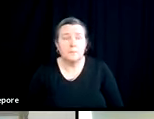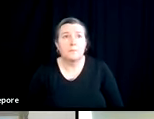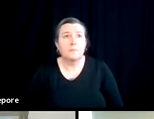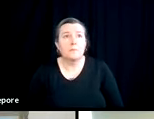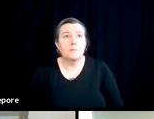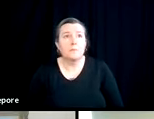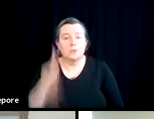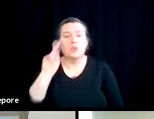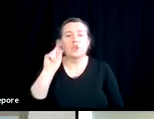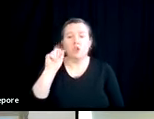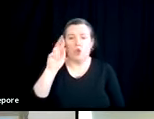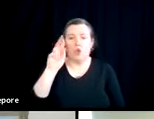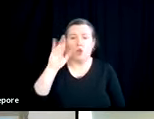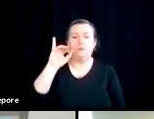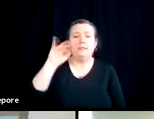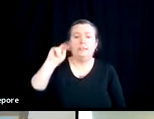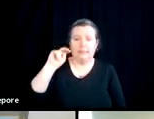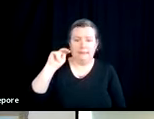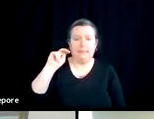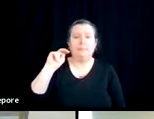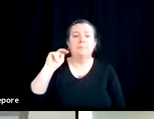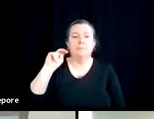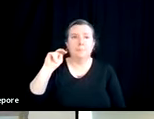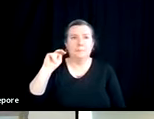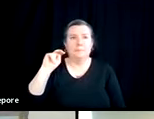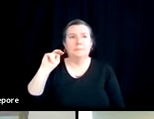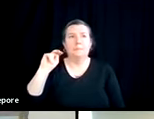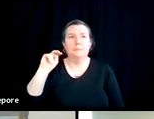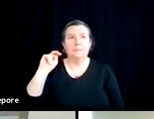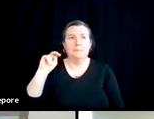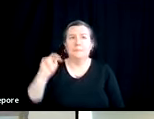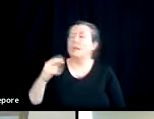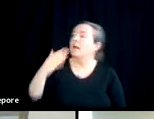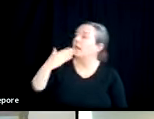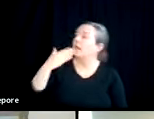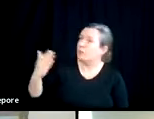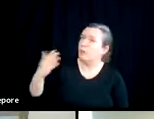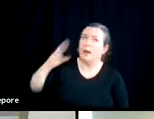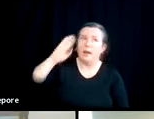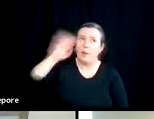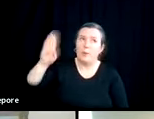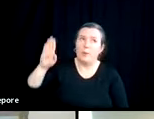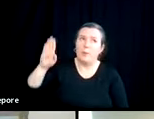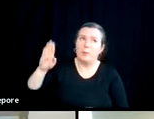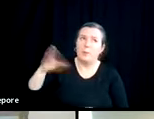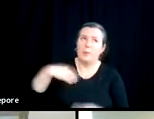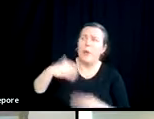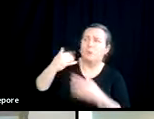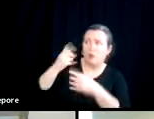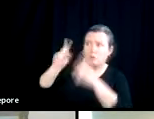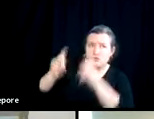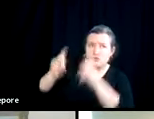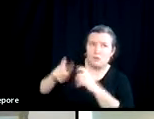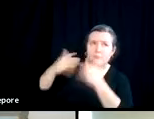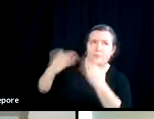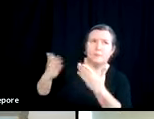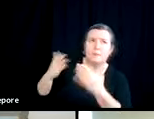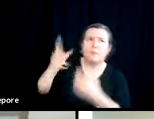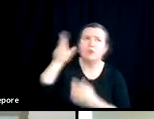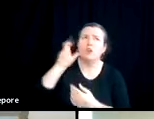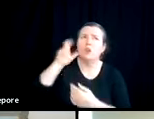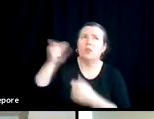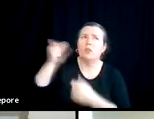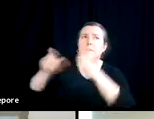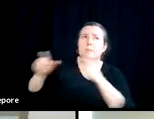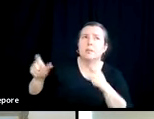Hey, Karen. Hi, good afternoon, everybody. Thanks for taking our questions. My pleasure. So we've been hearing from a lot of people who said that they had been